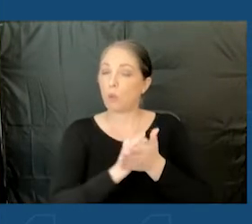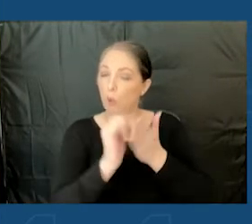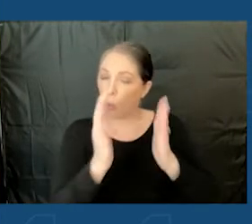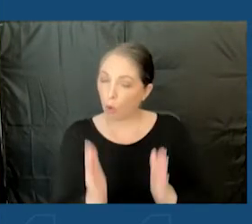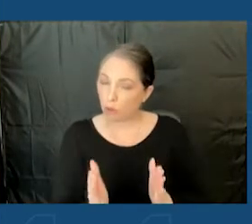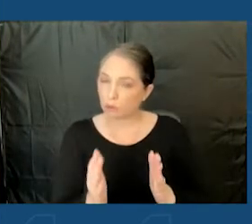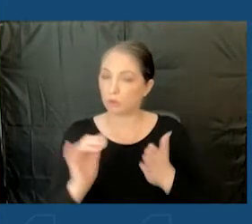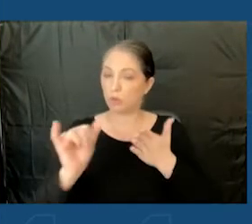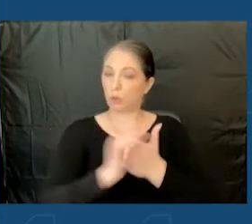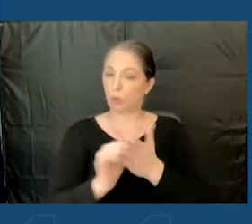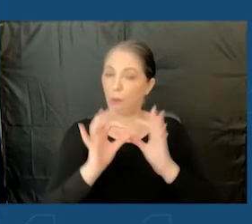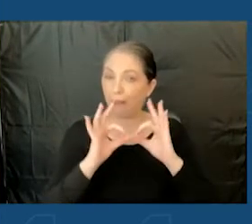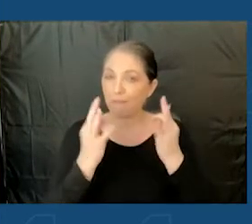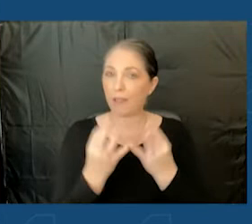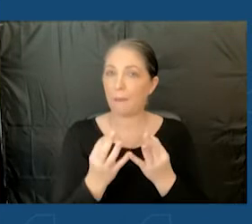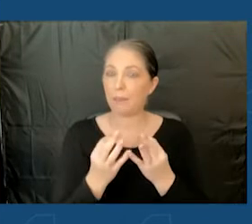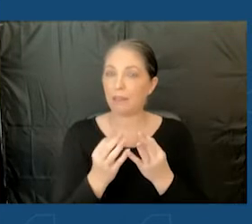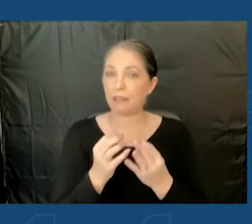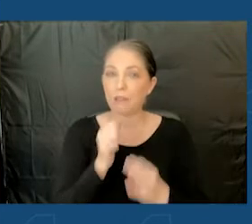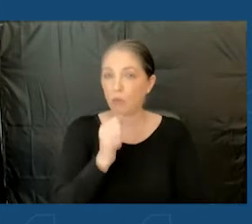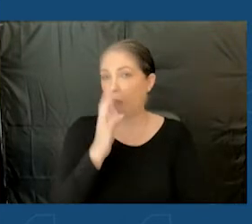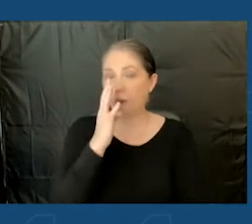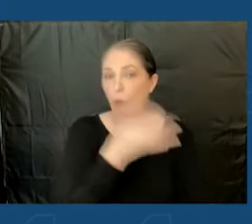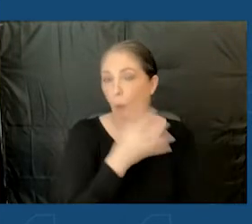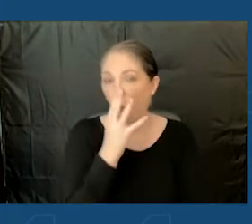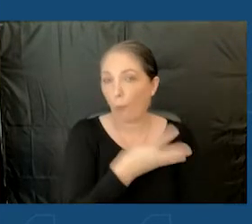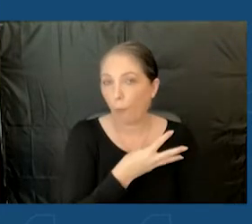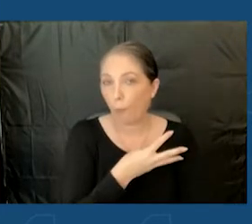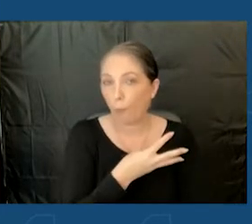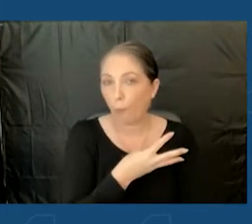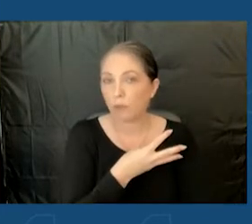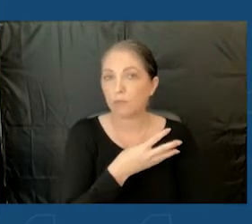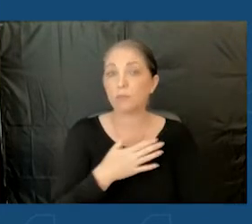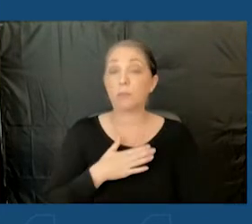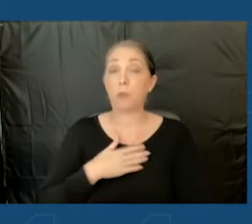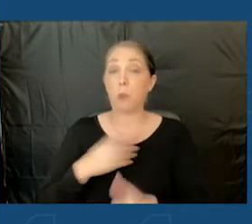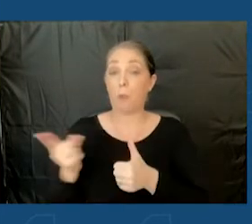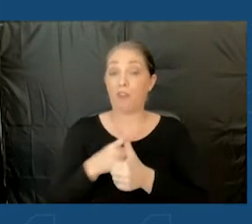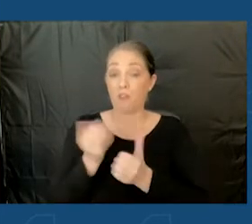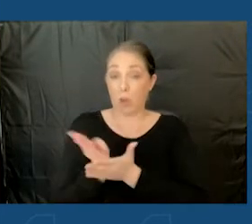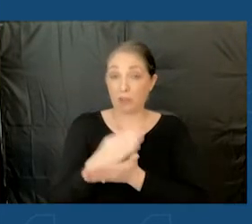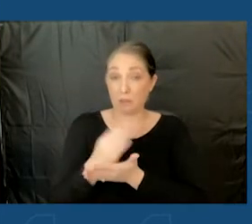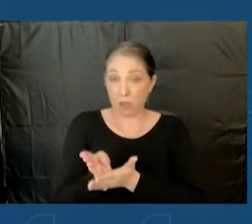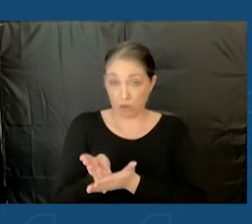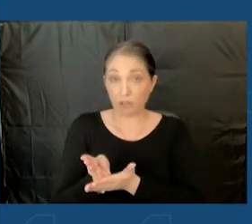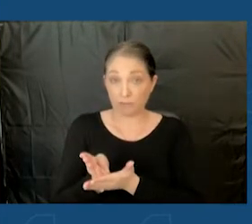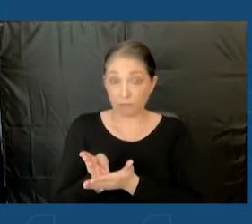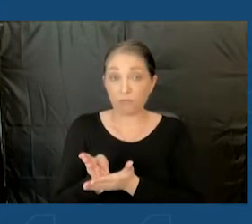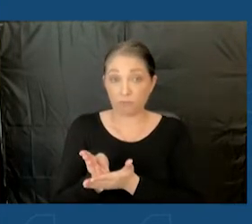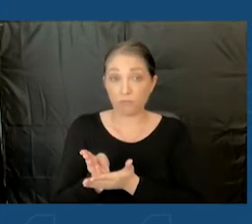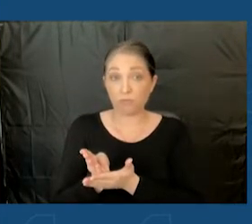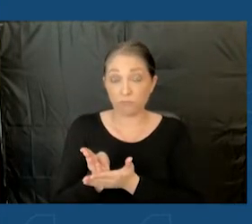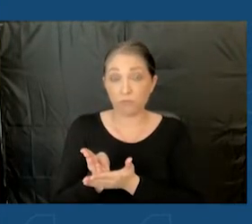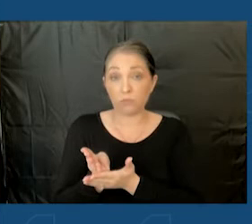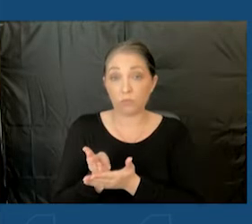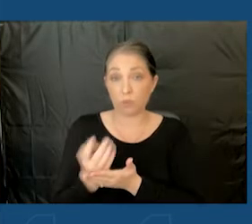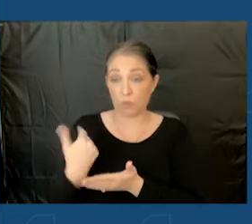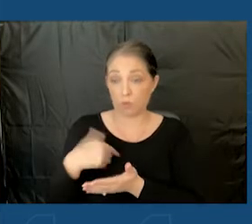are not left out in the cold any longer. In my very first budget as your governor, we